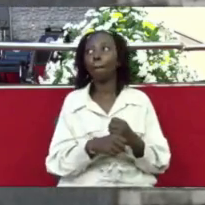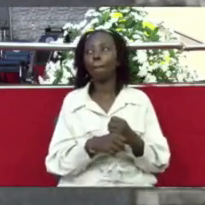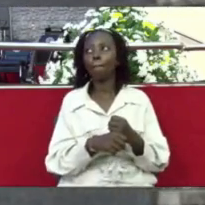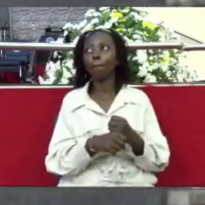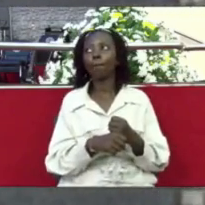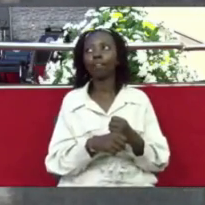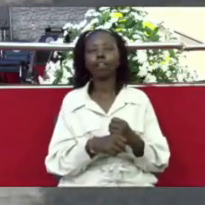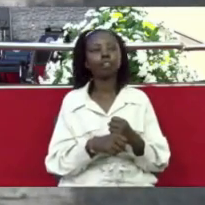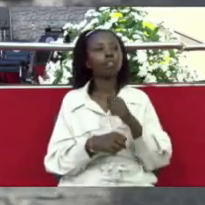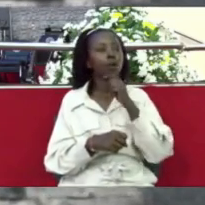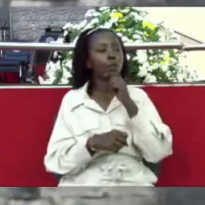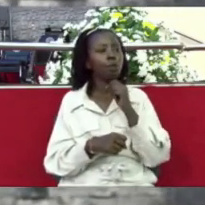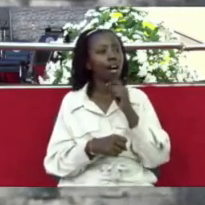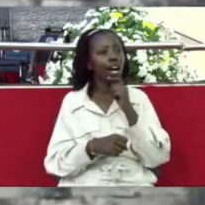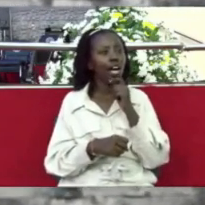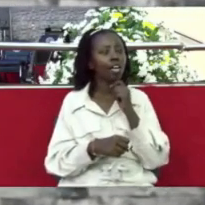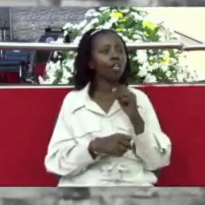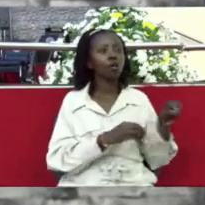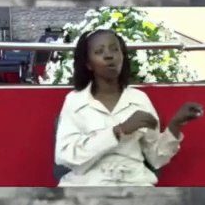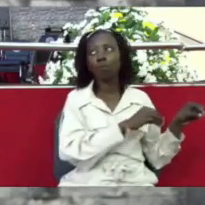he went from selling off this little